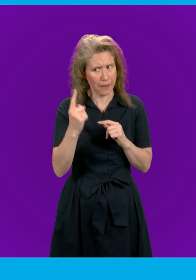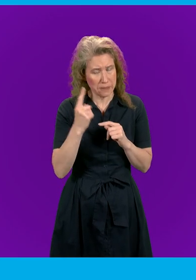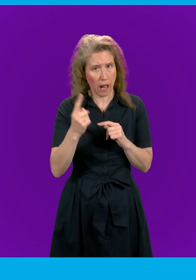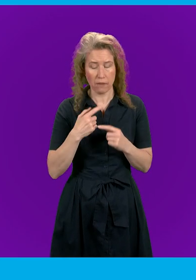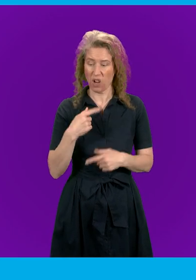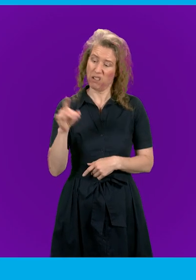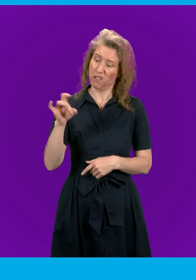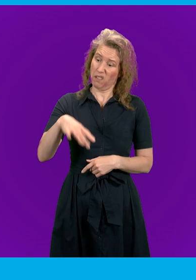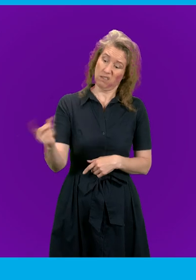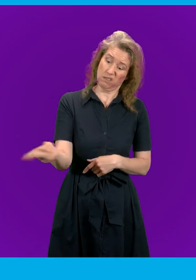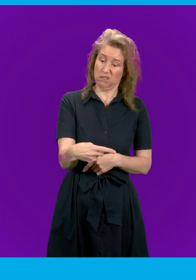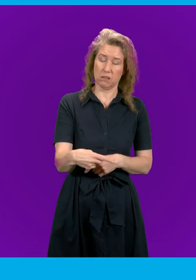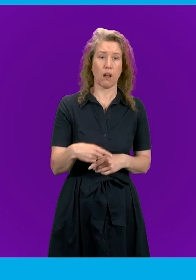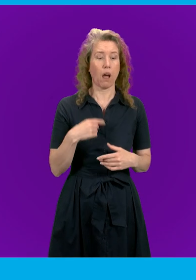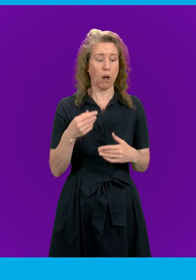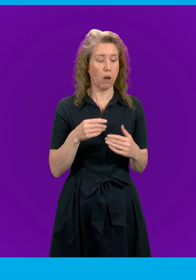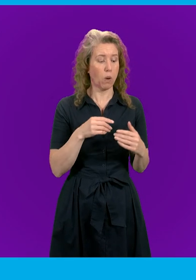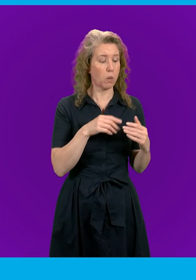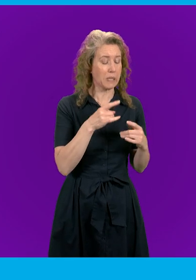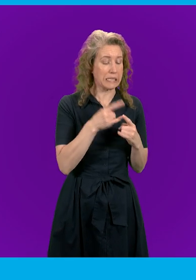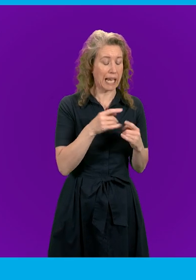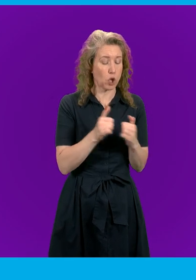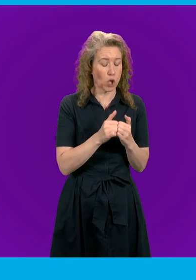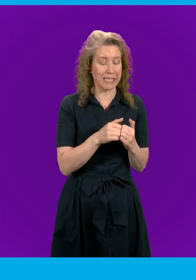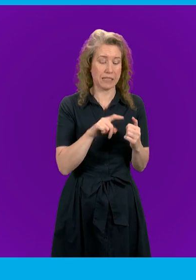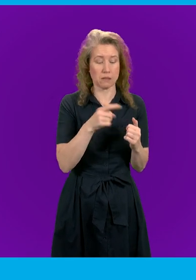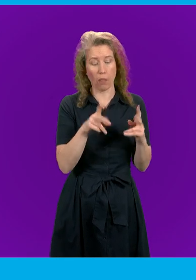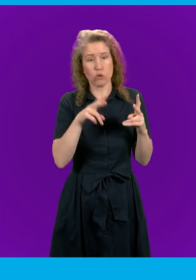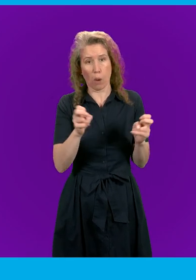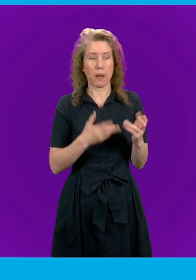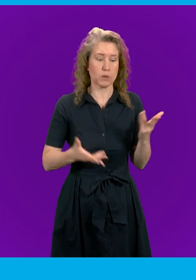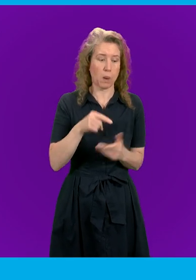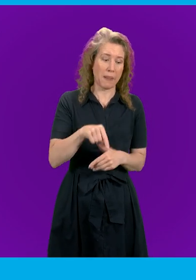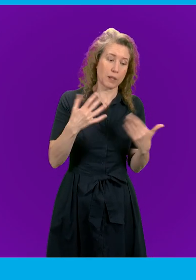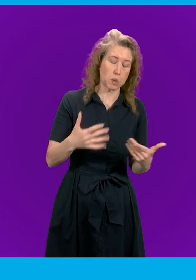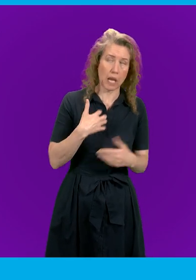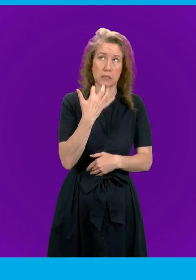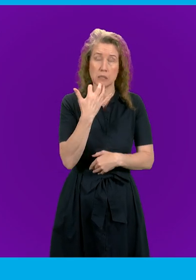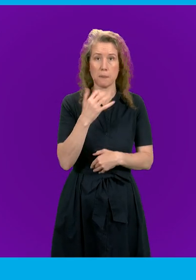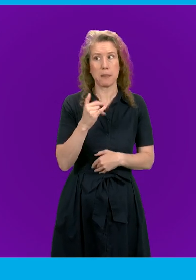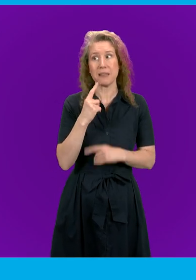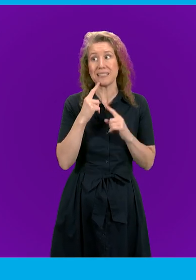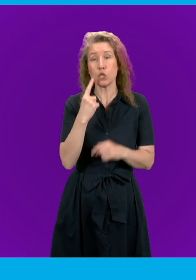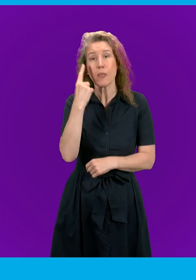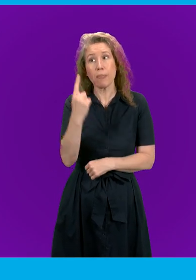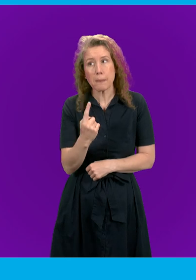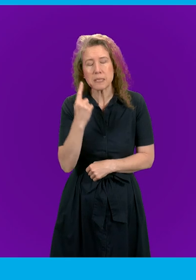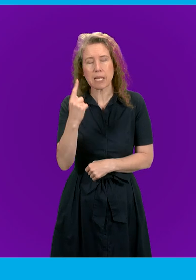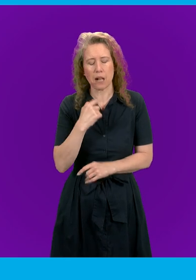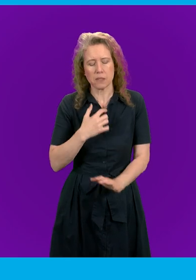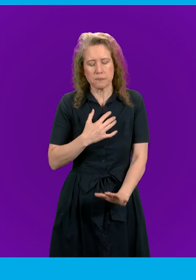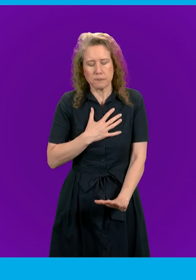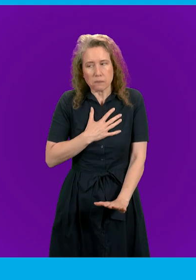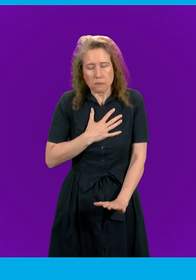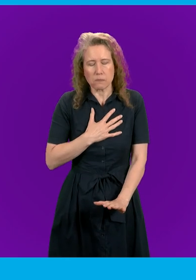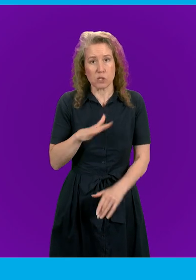just, you know, moving through the topic, sex and consent is just like any other topic, because actually that teacher themselves may have grown up